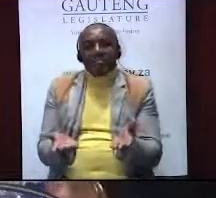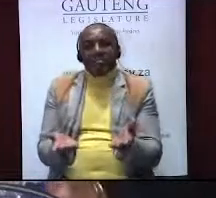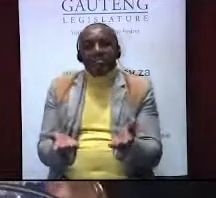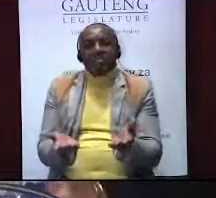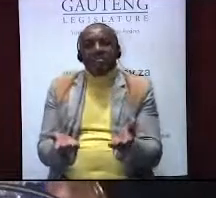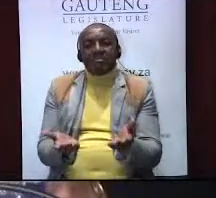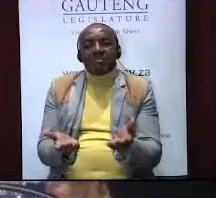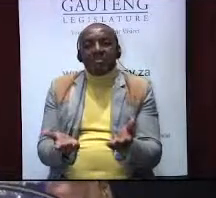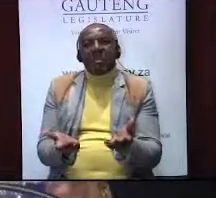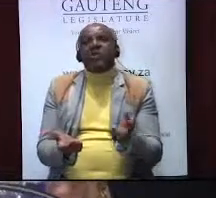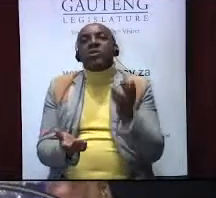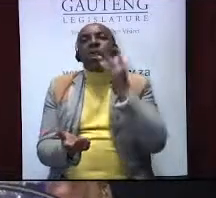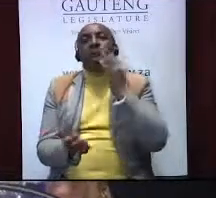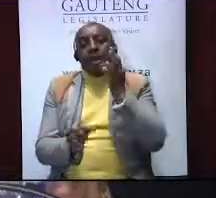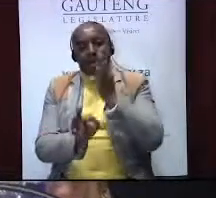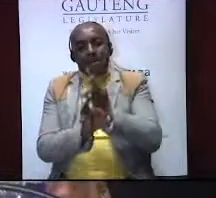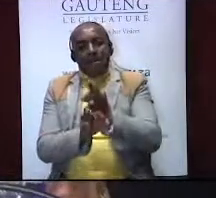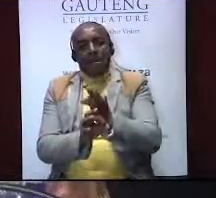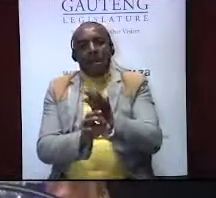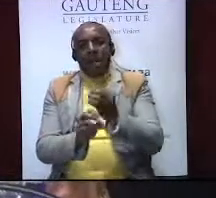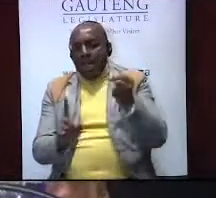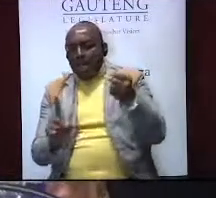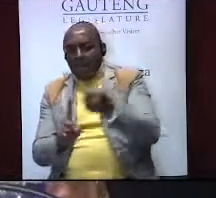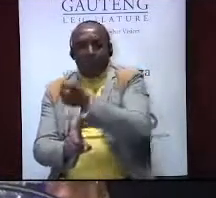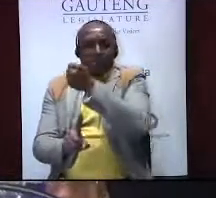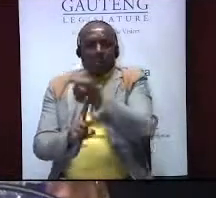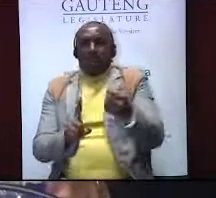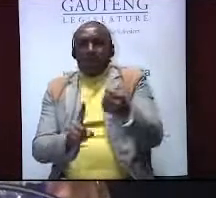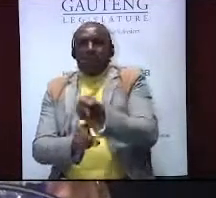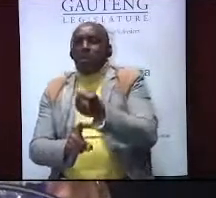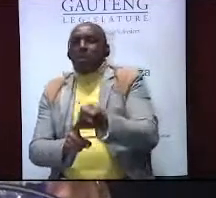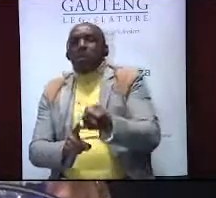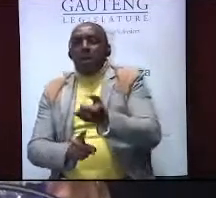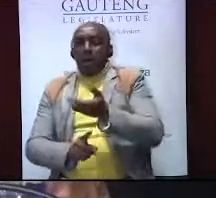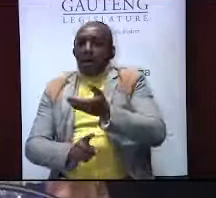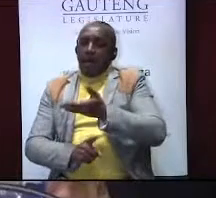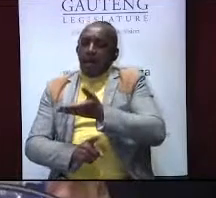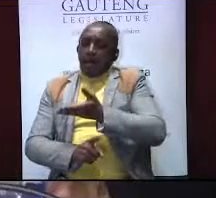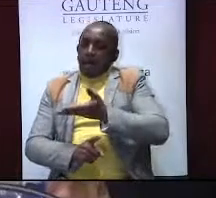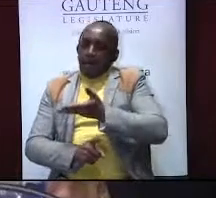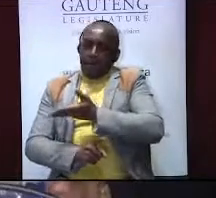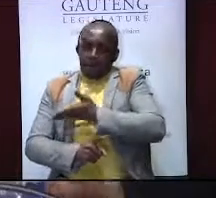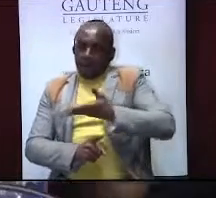If Papa ubulia me, if Papa